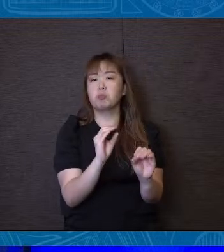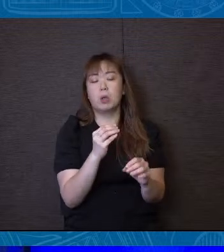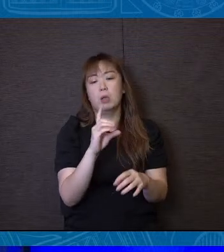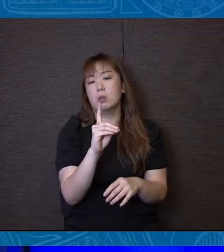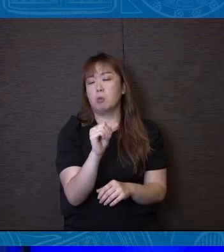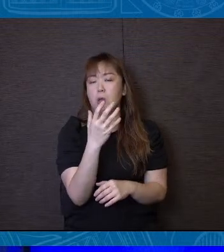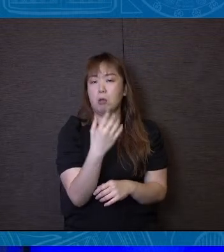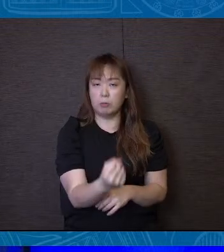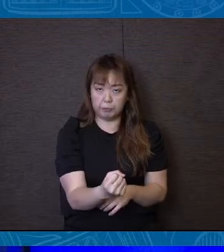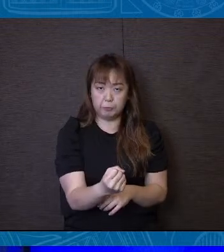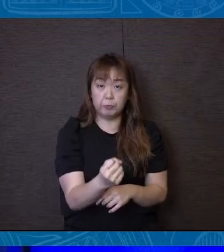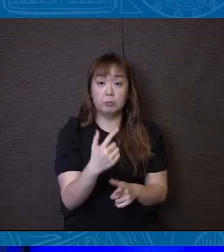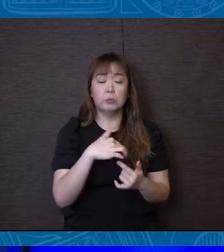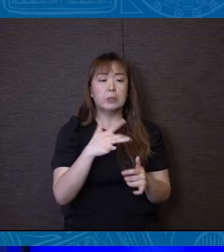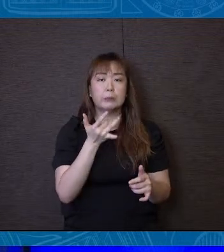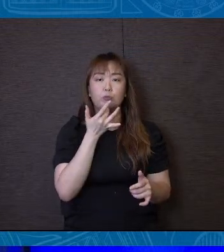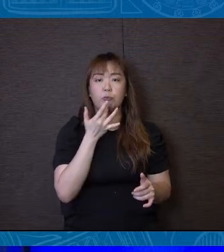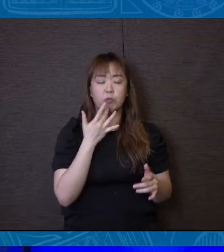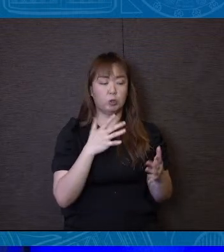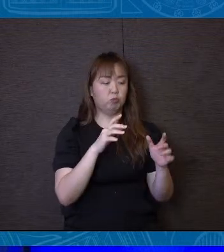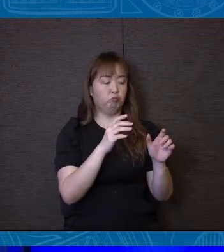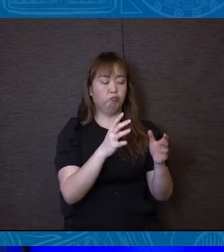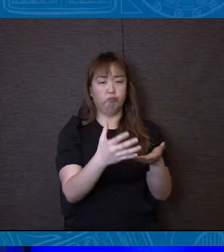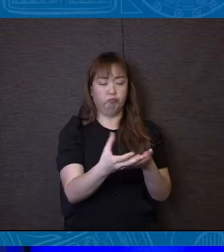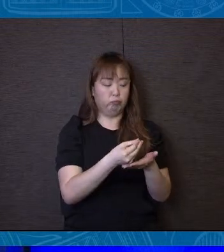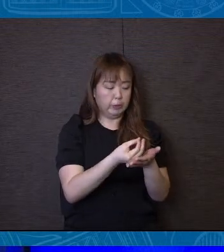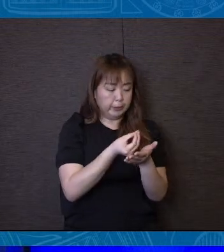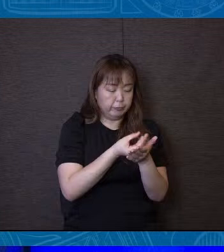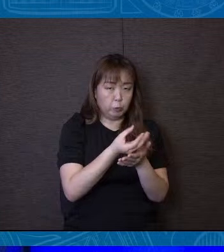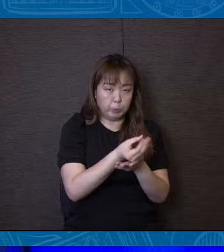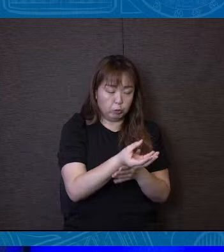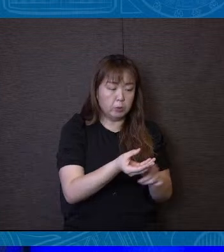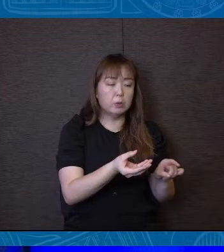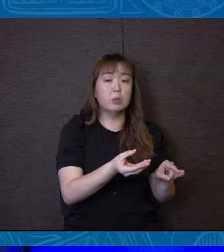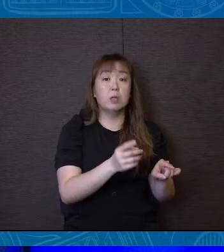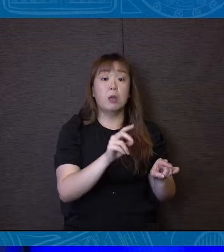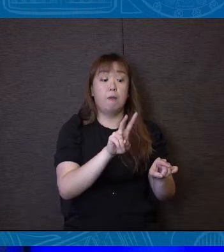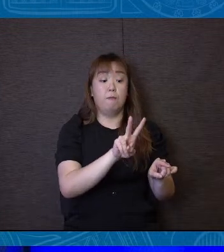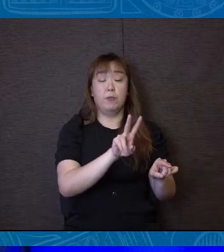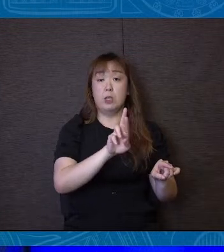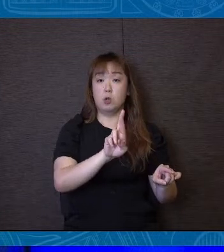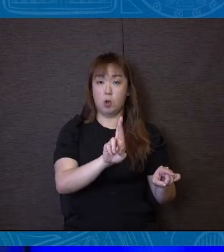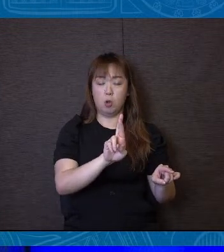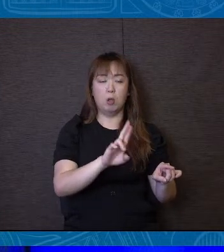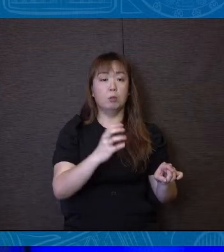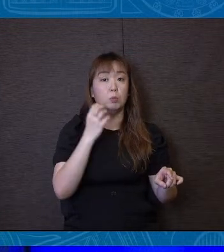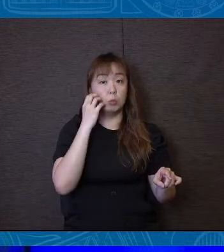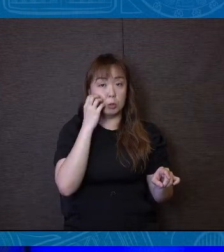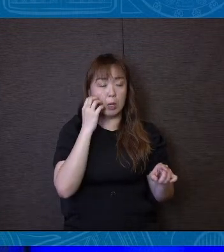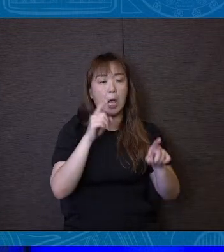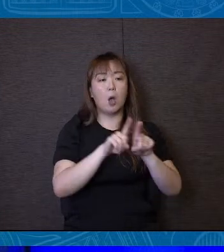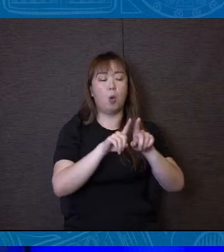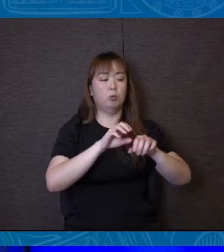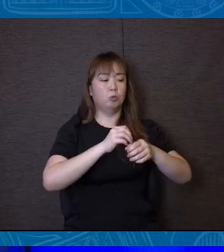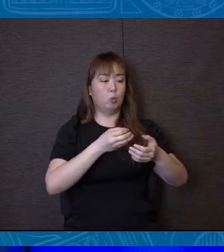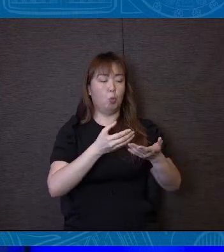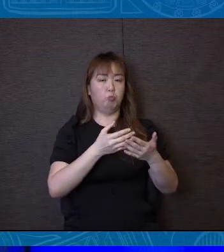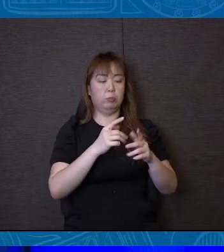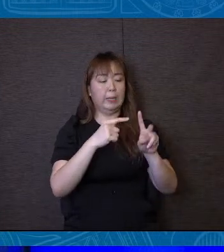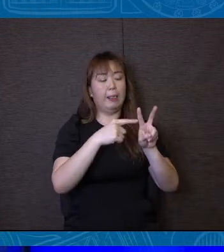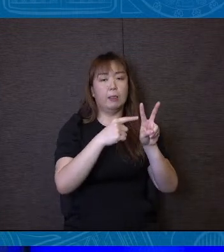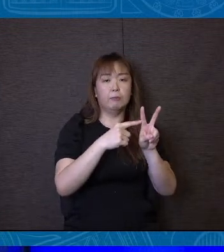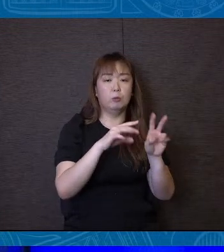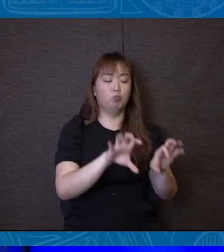their preferred comms channel. We are focusing not only on the mobile, but also on the broadcasting, traditional broadcasting,